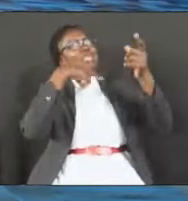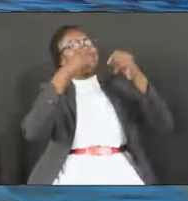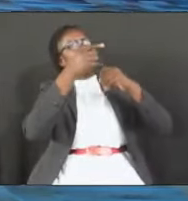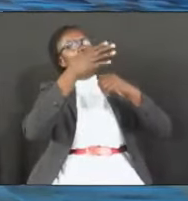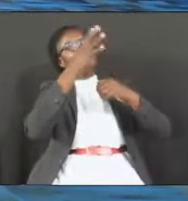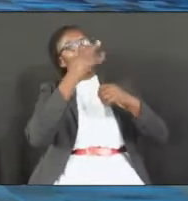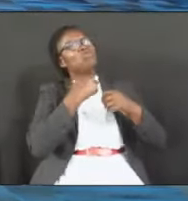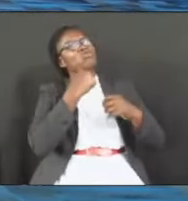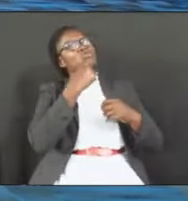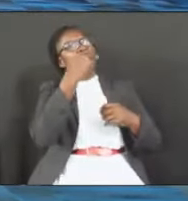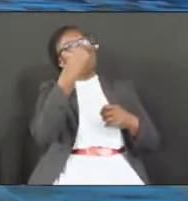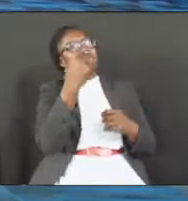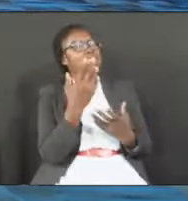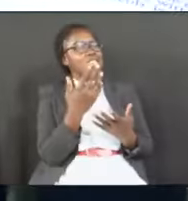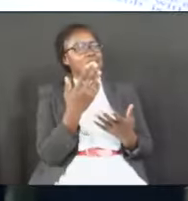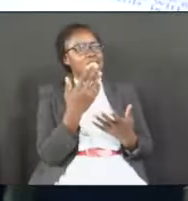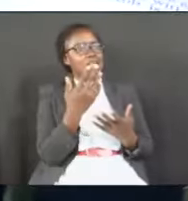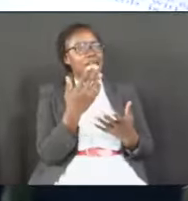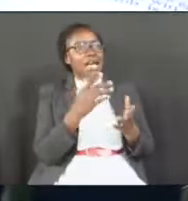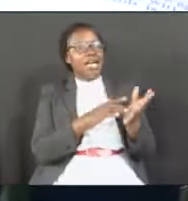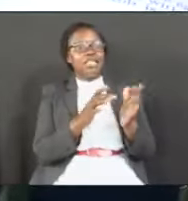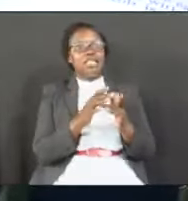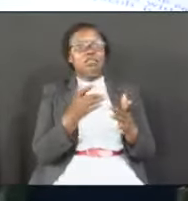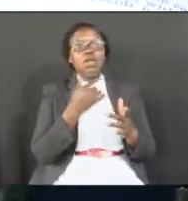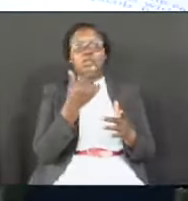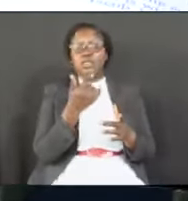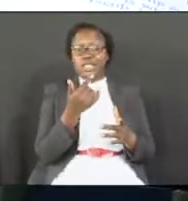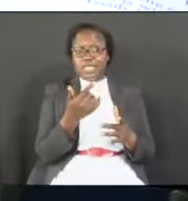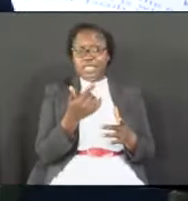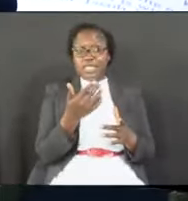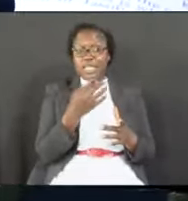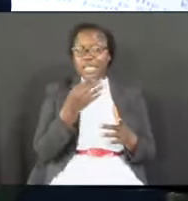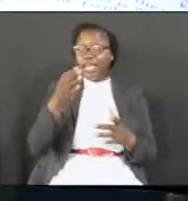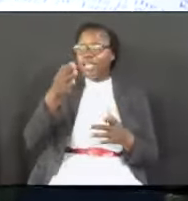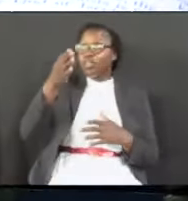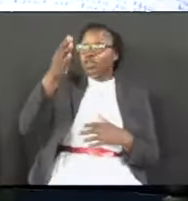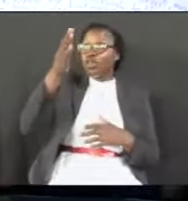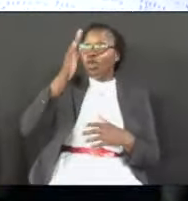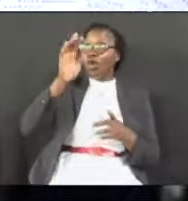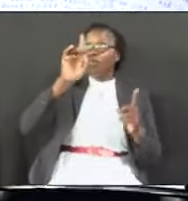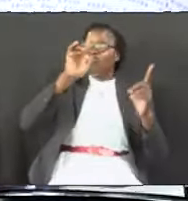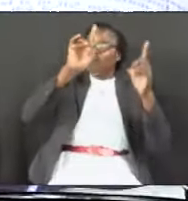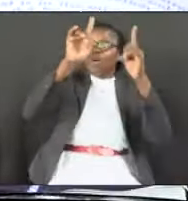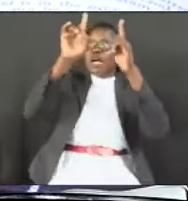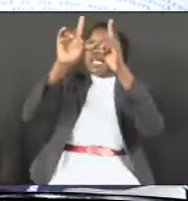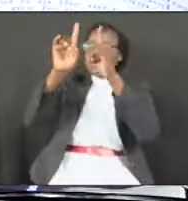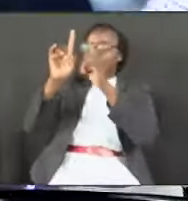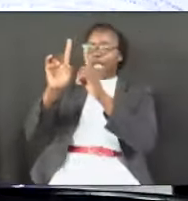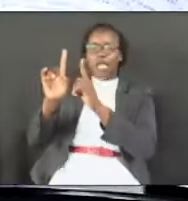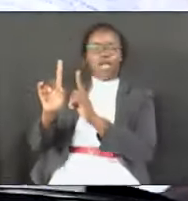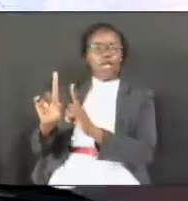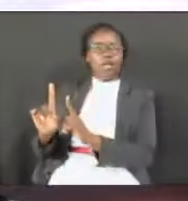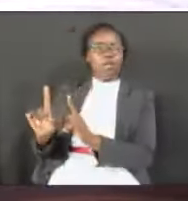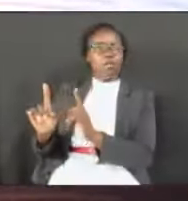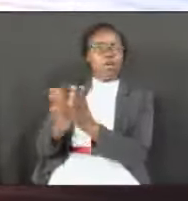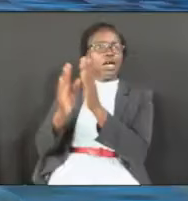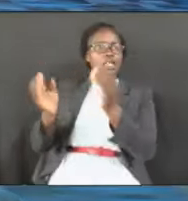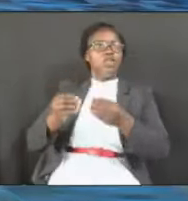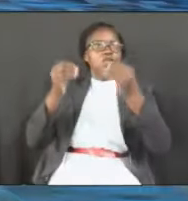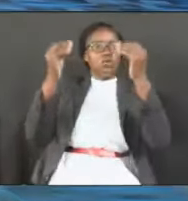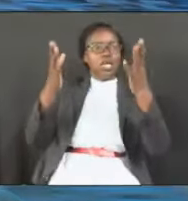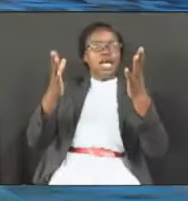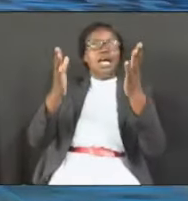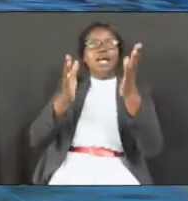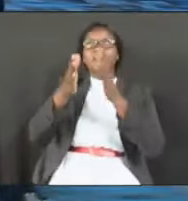crying. And the boy is crying the other side. And the Bible says, and God came. Hallelujah. And